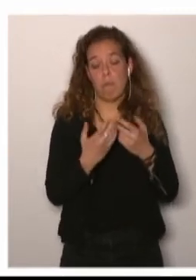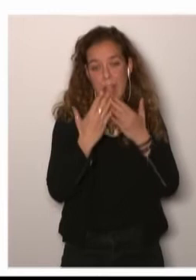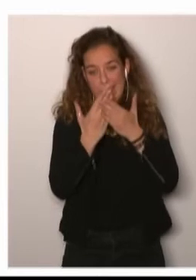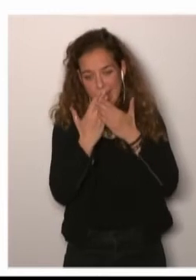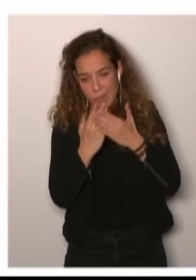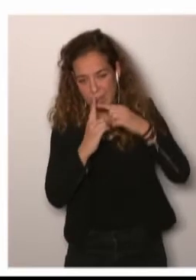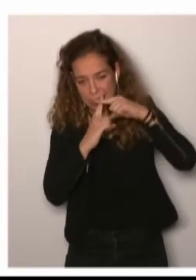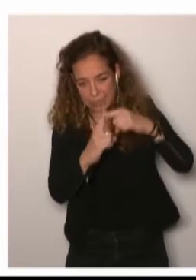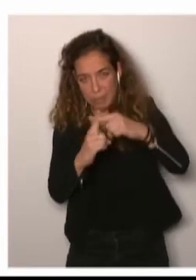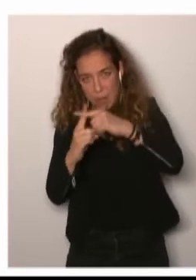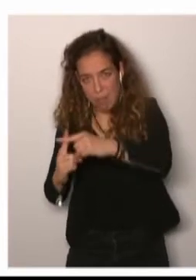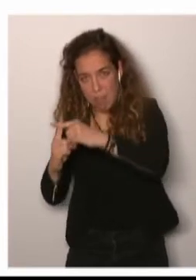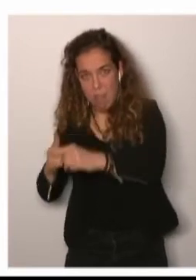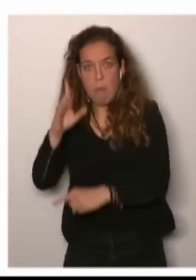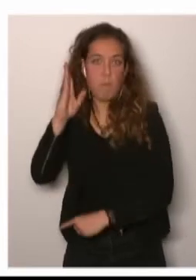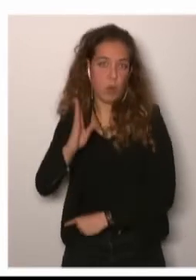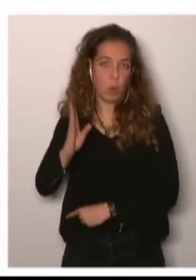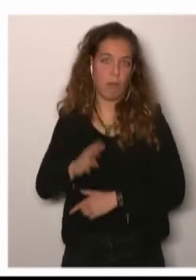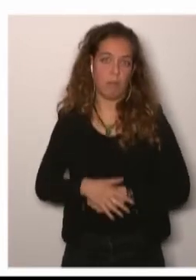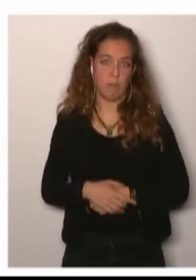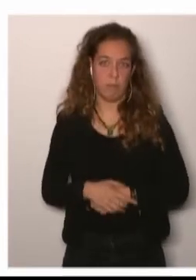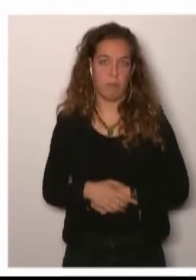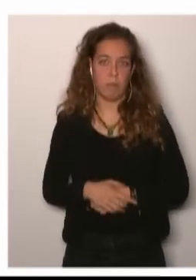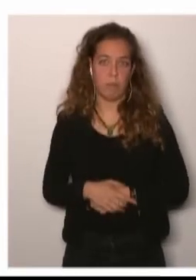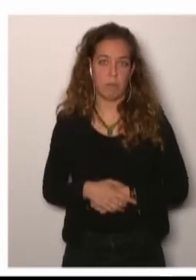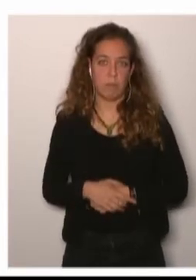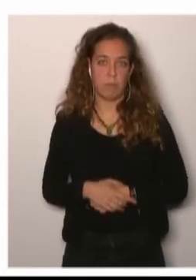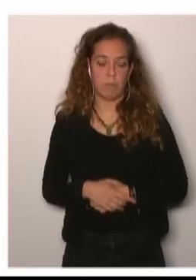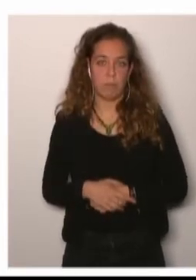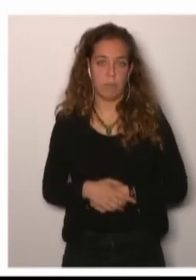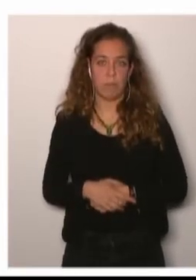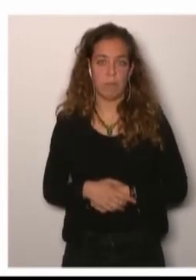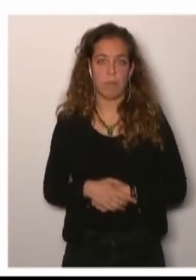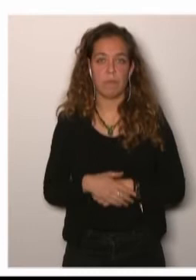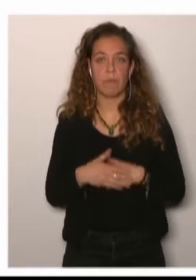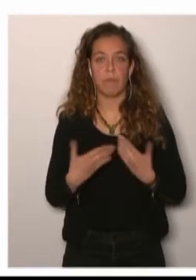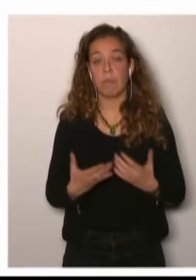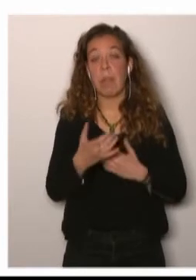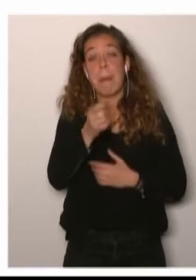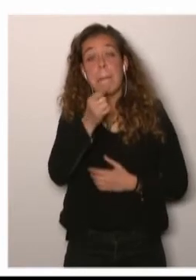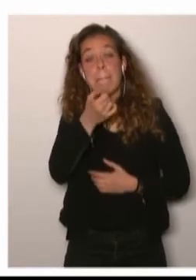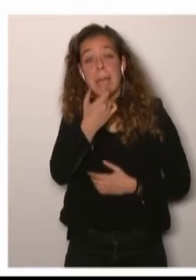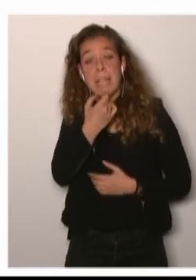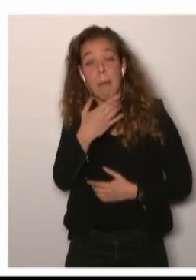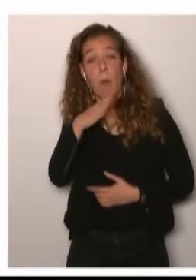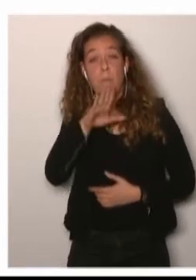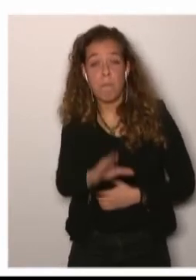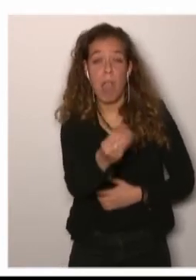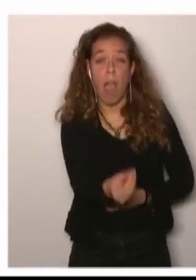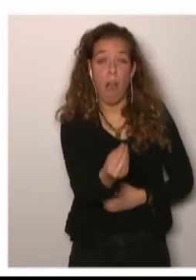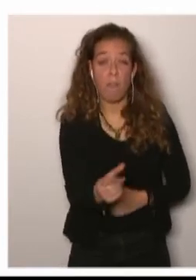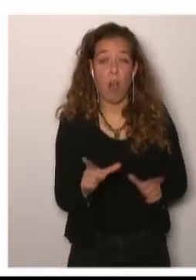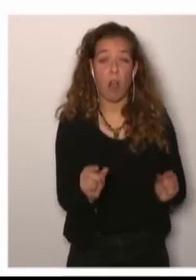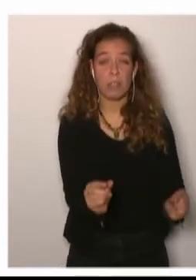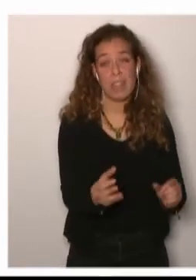advance pediatric medicinal product development through characterization of natural history, identification